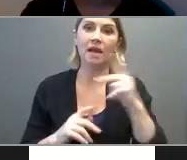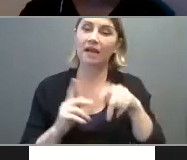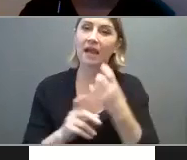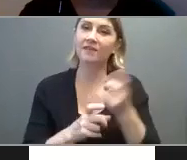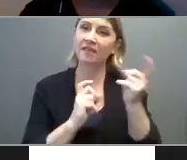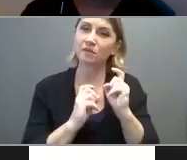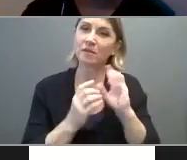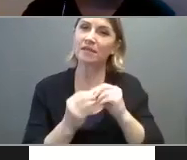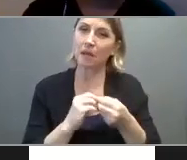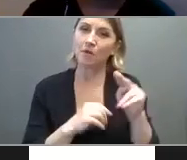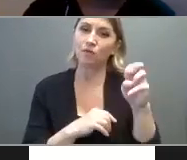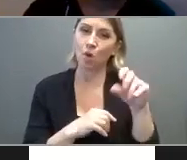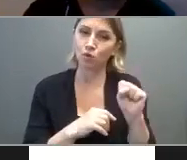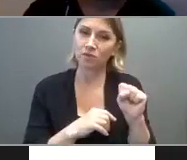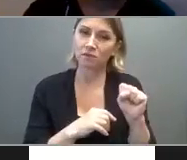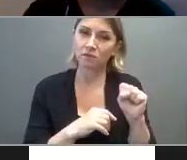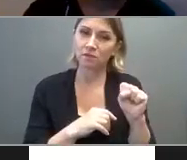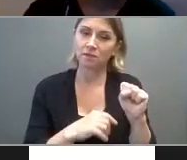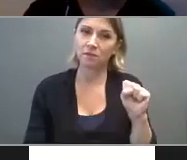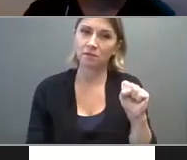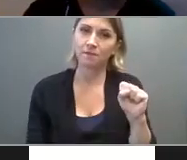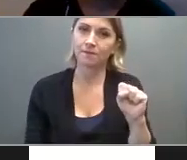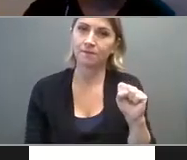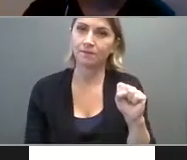the number of nodes in my tree?